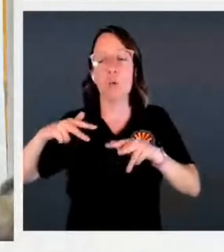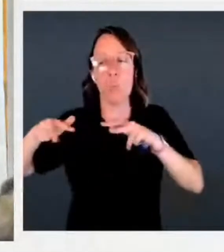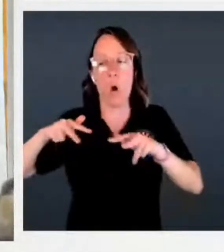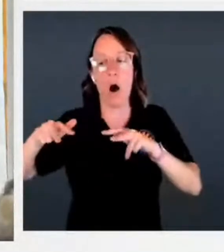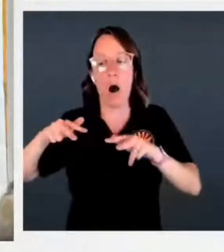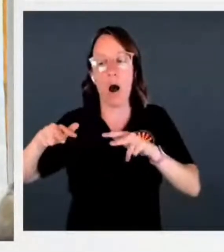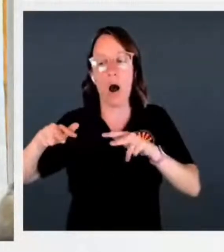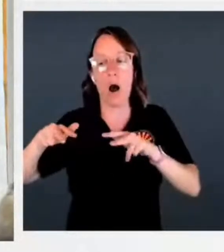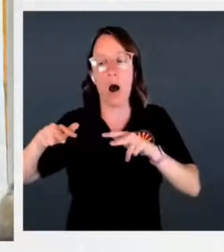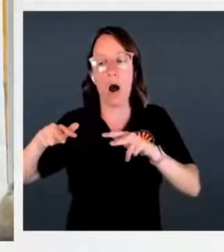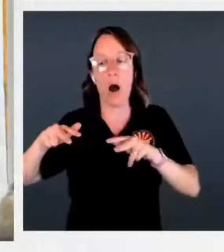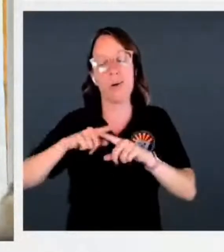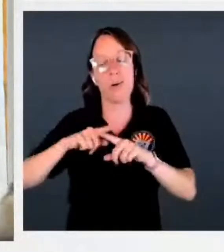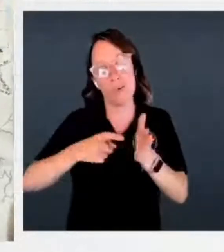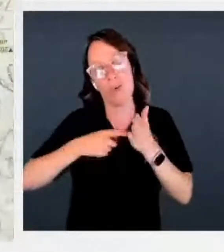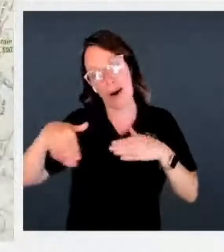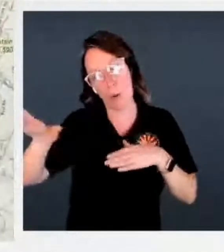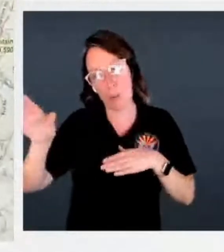rest.